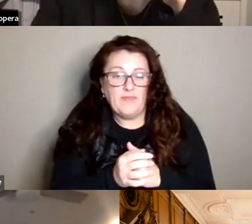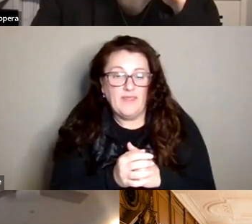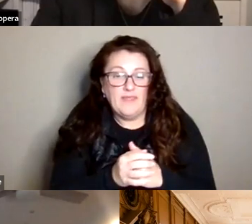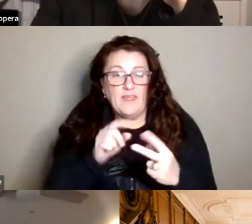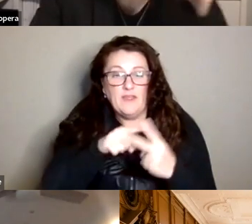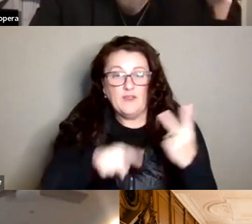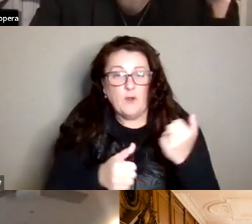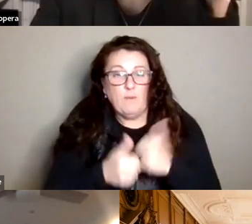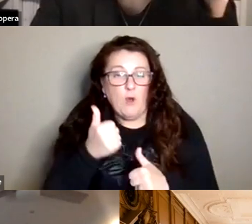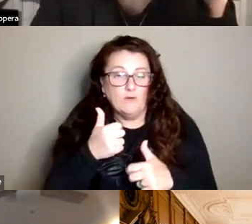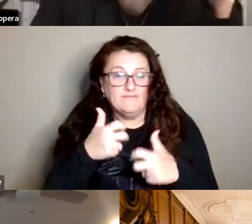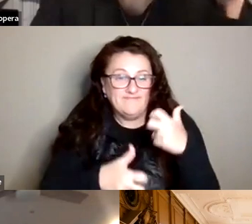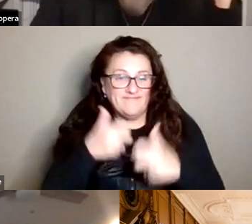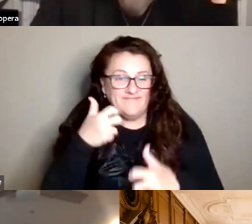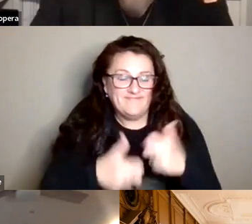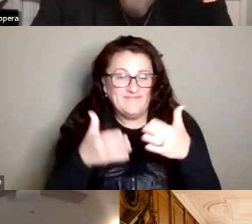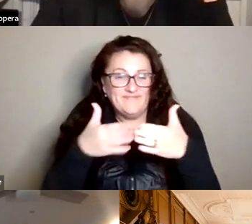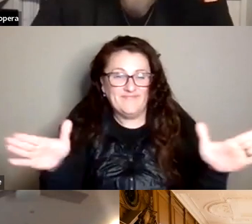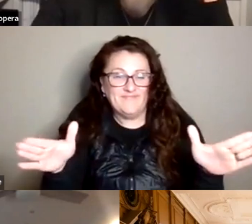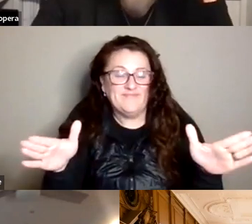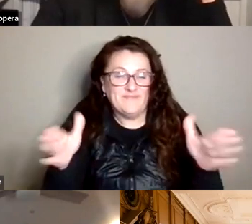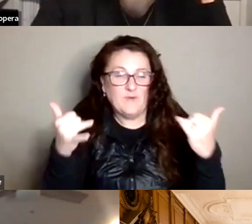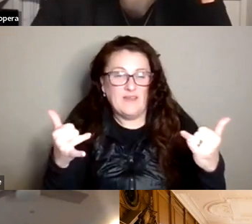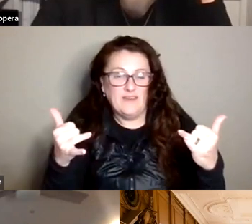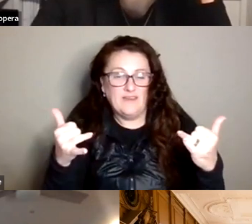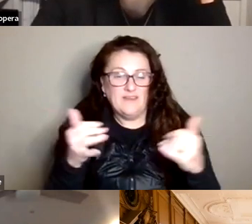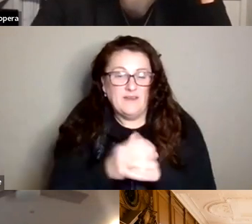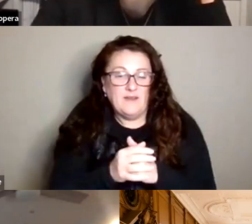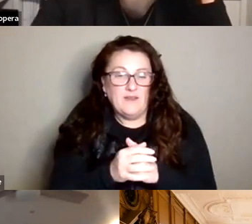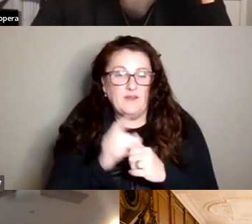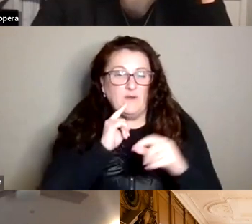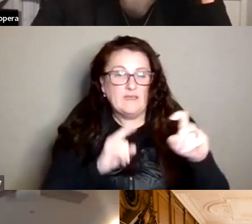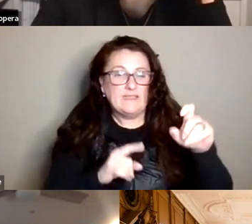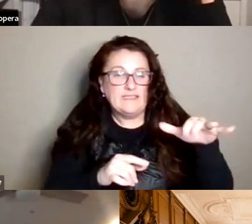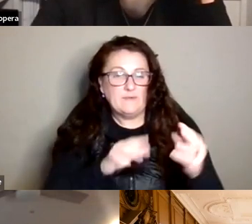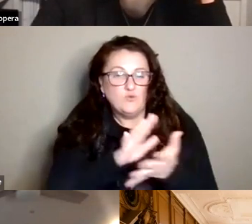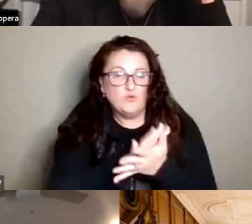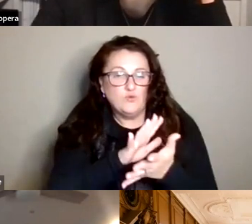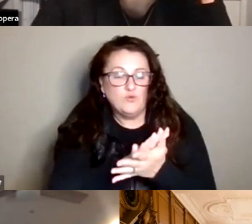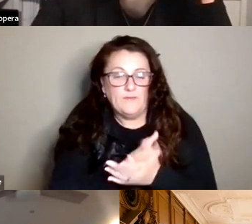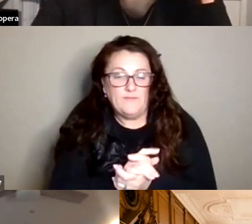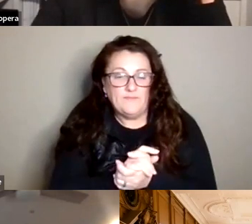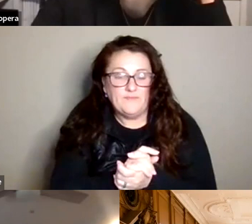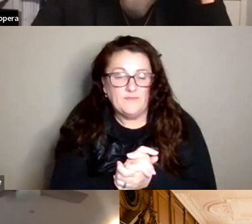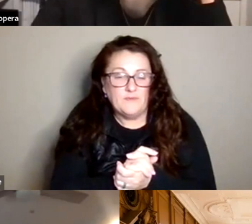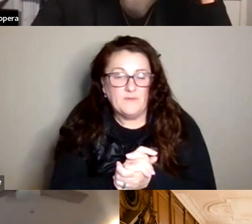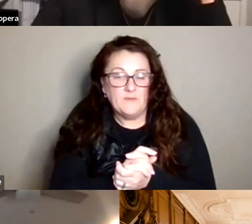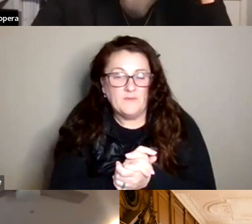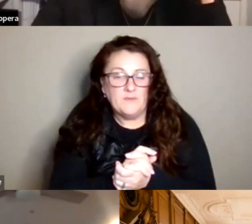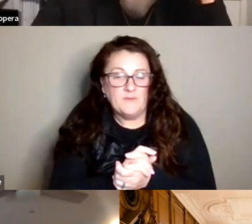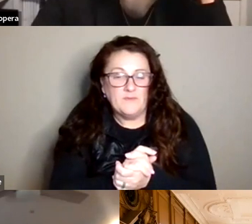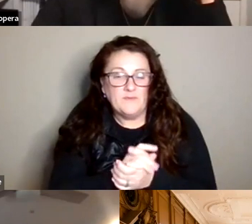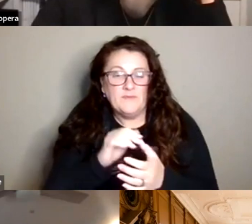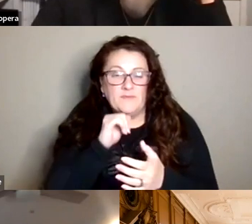most difficult district-wide issues to deal with, parking exam schools. But that they are not something that necessarily